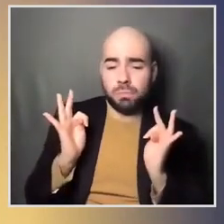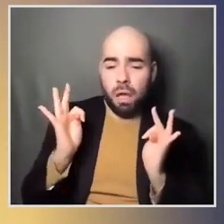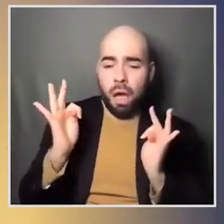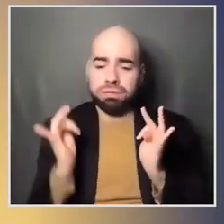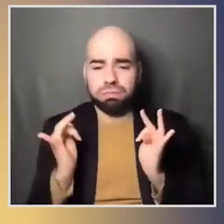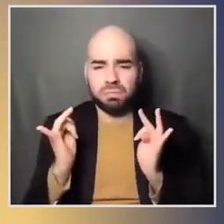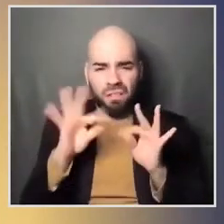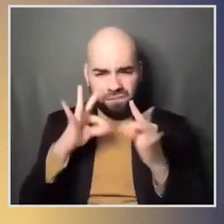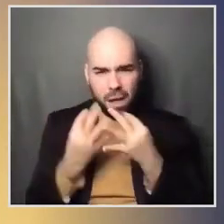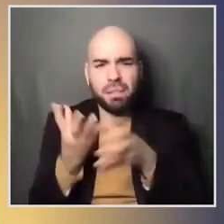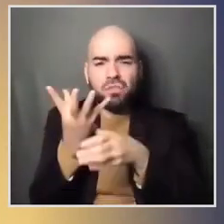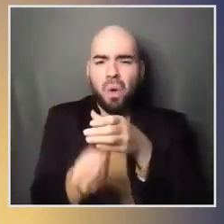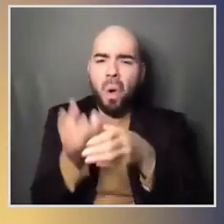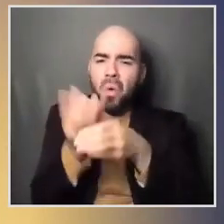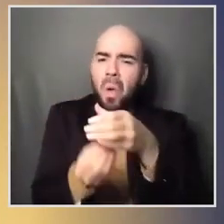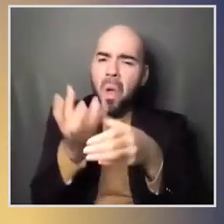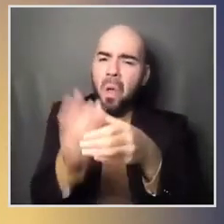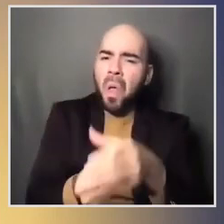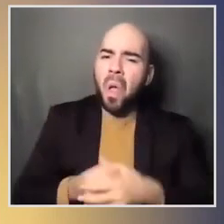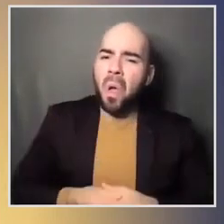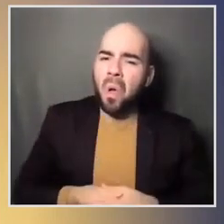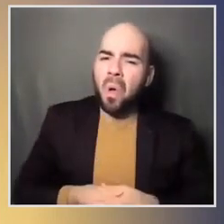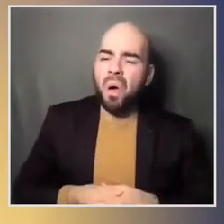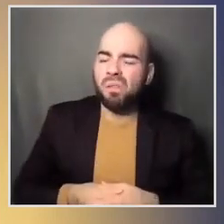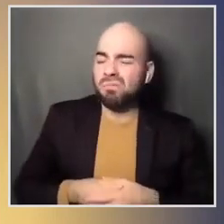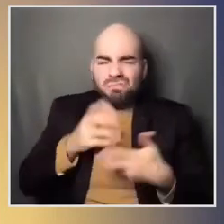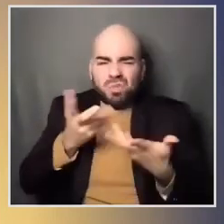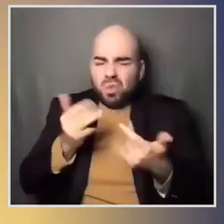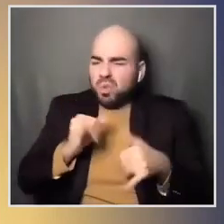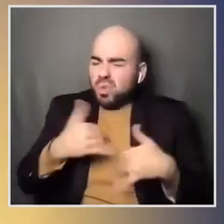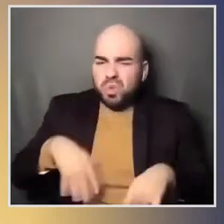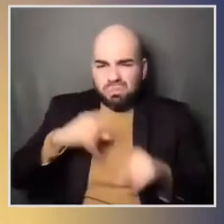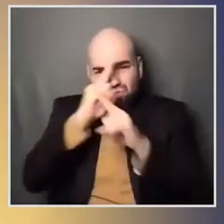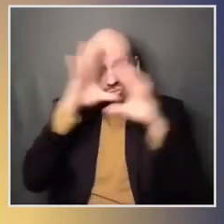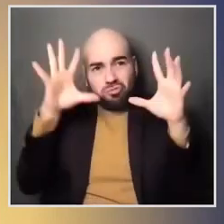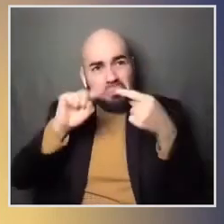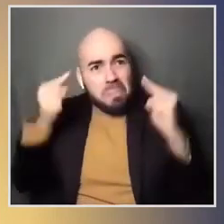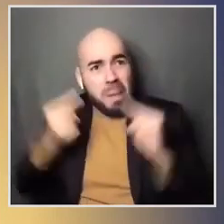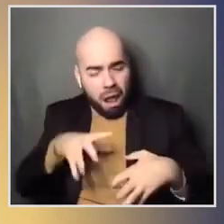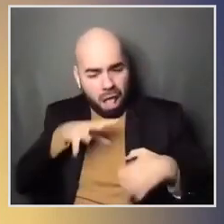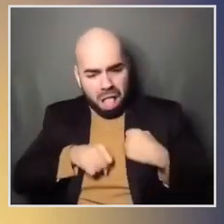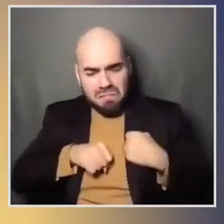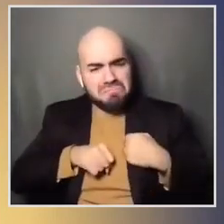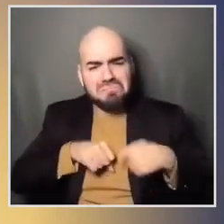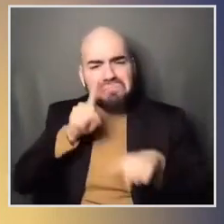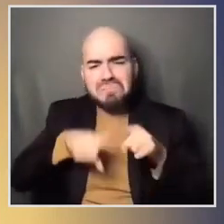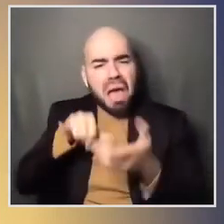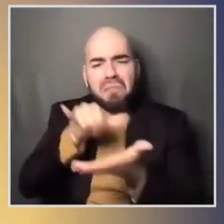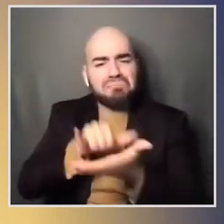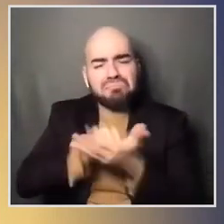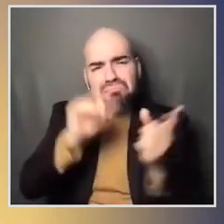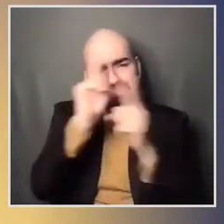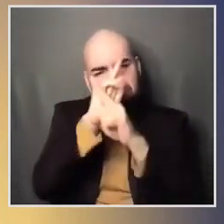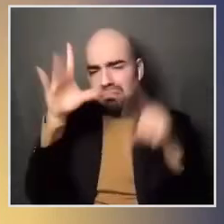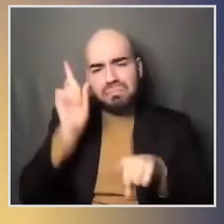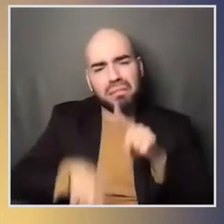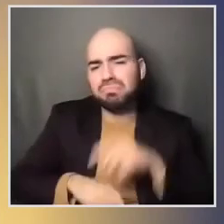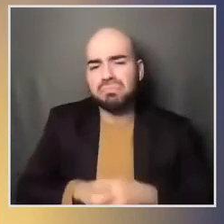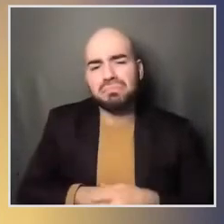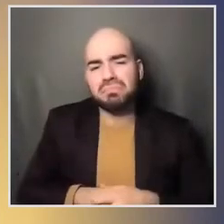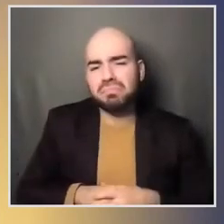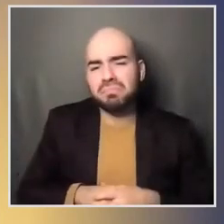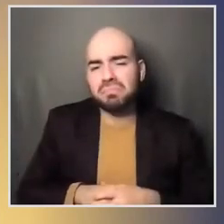pain and the loss, the suffering that so many families have experienced. We know something about what it feels like to